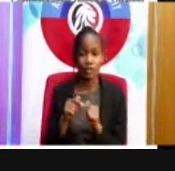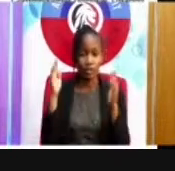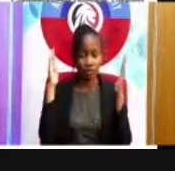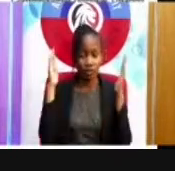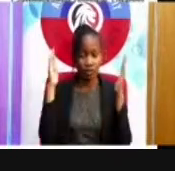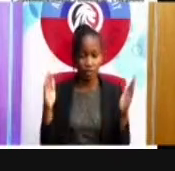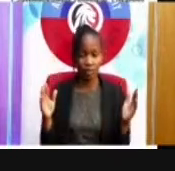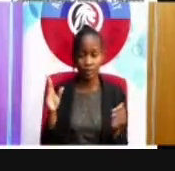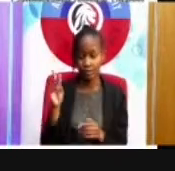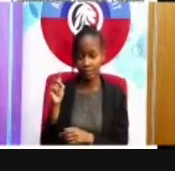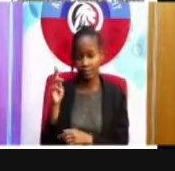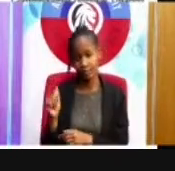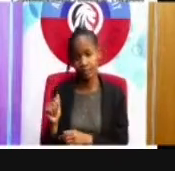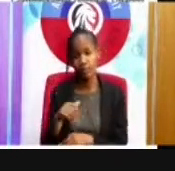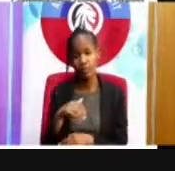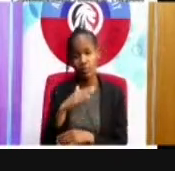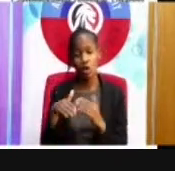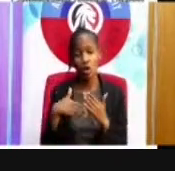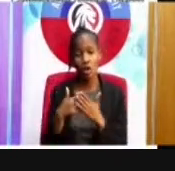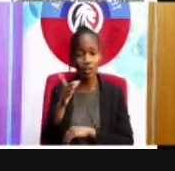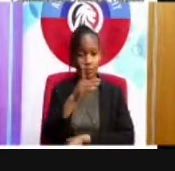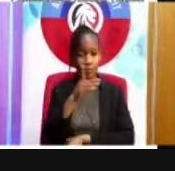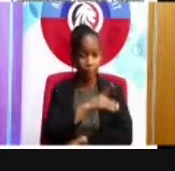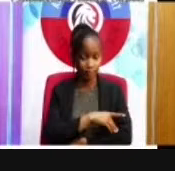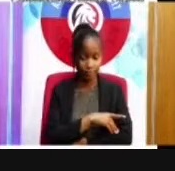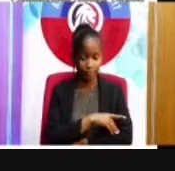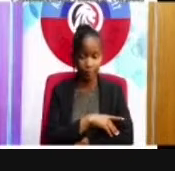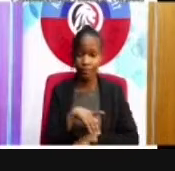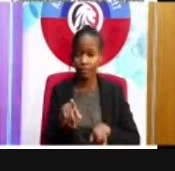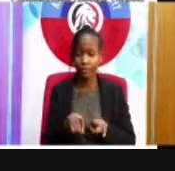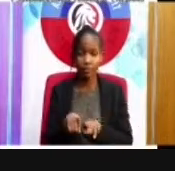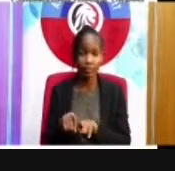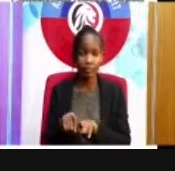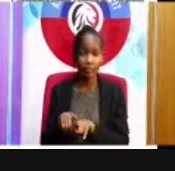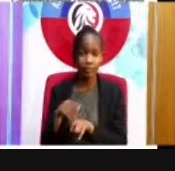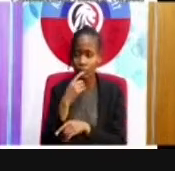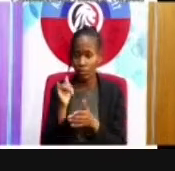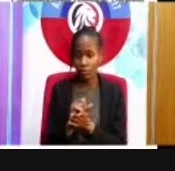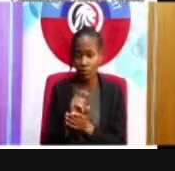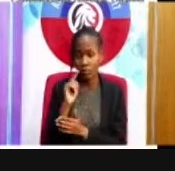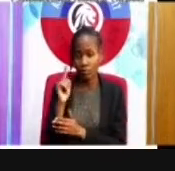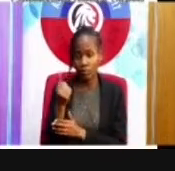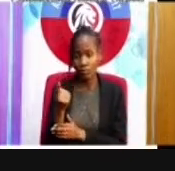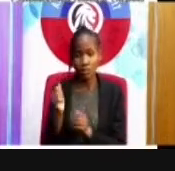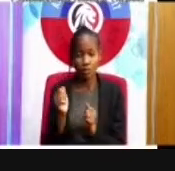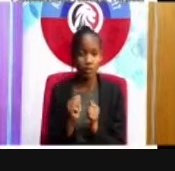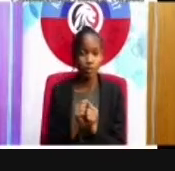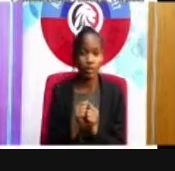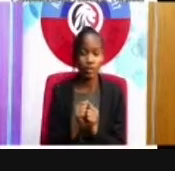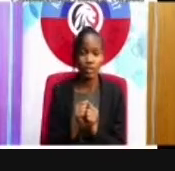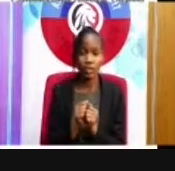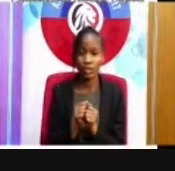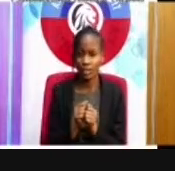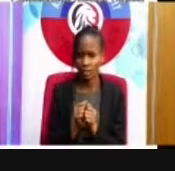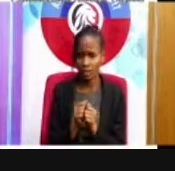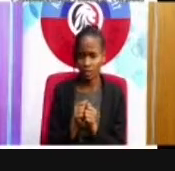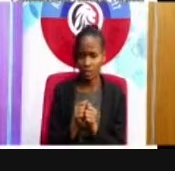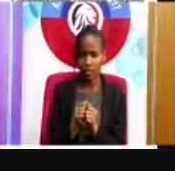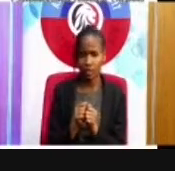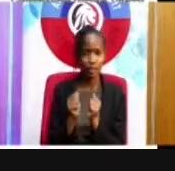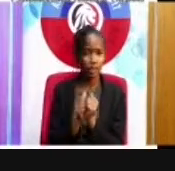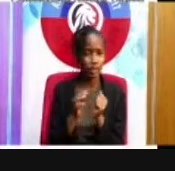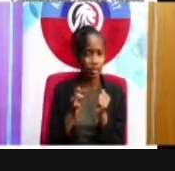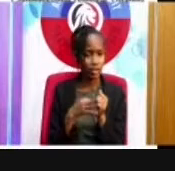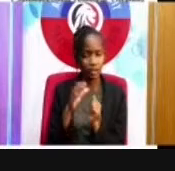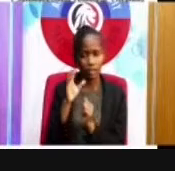every day. A quintillion, I've been told, is 1 with 18 zeros. Data items that are being added every